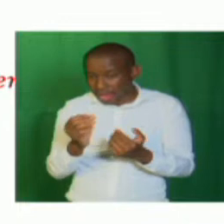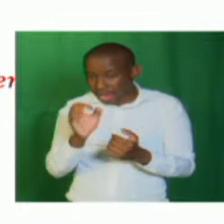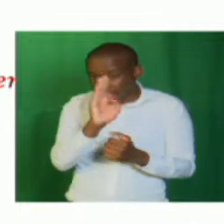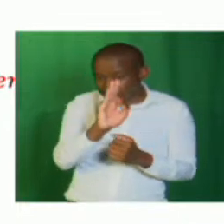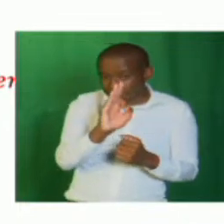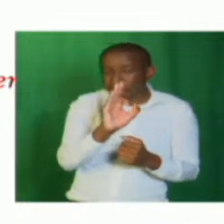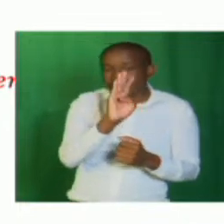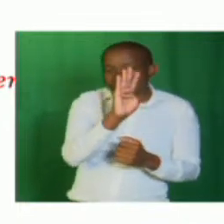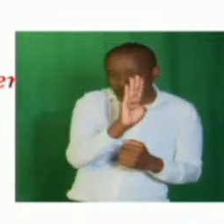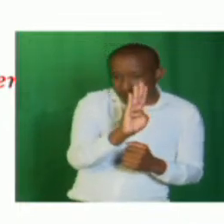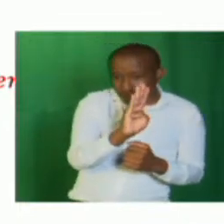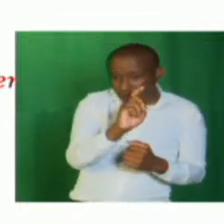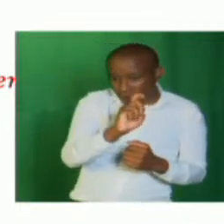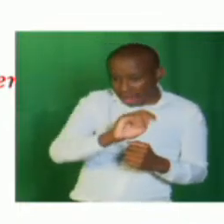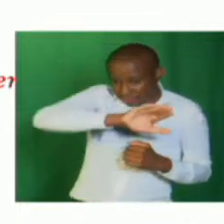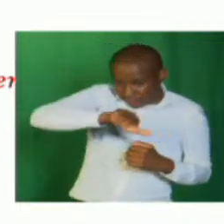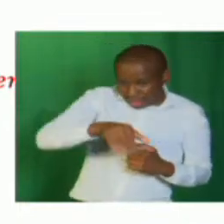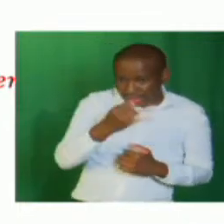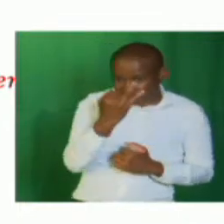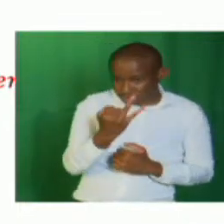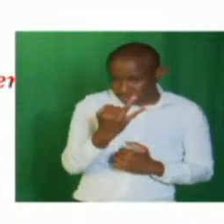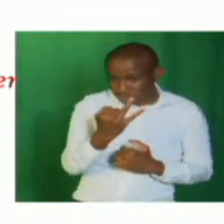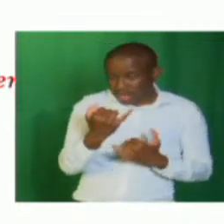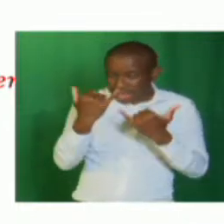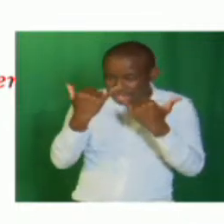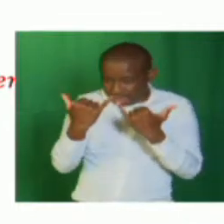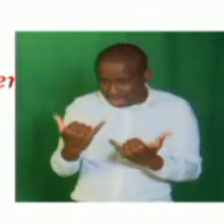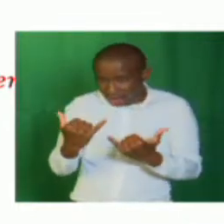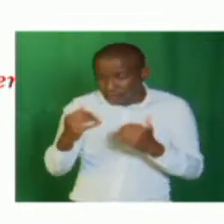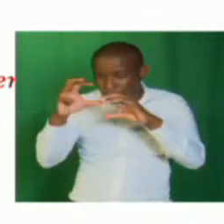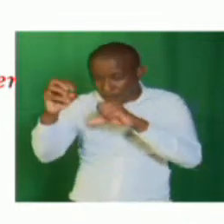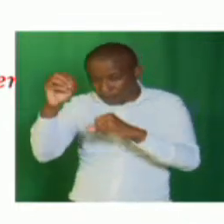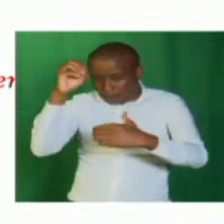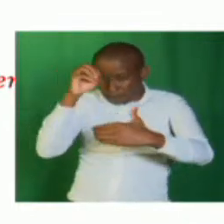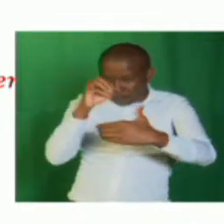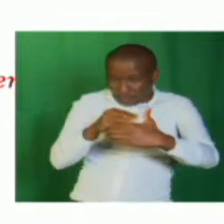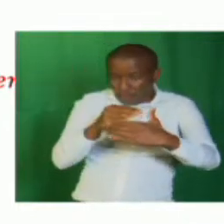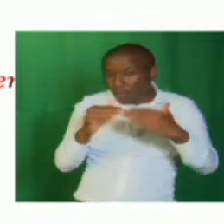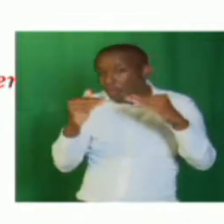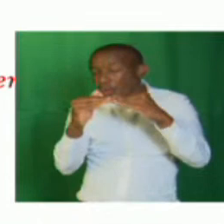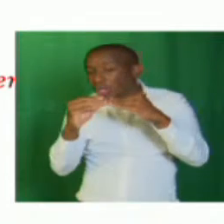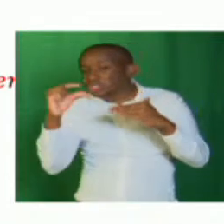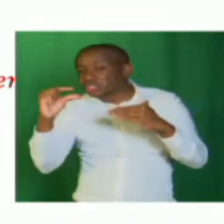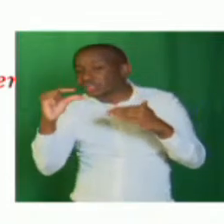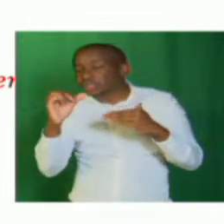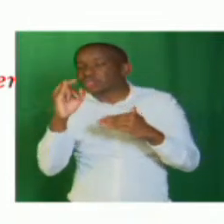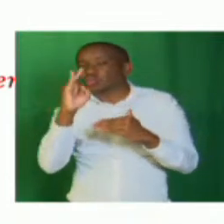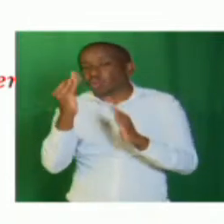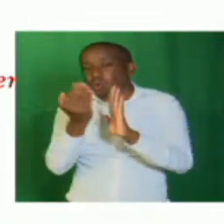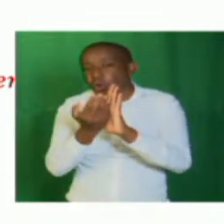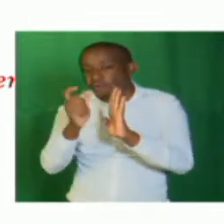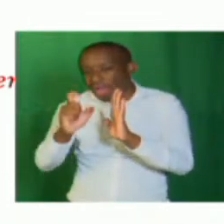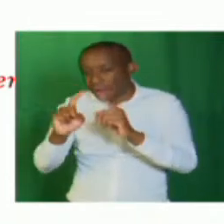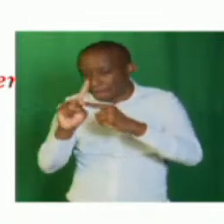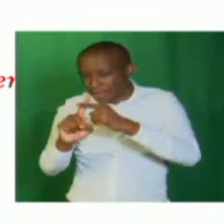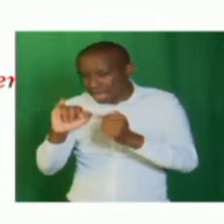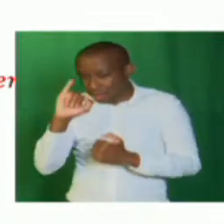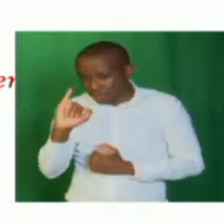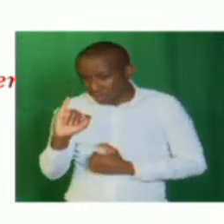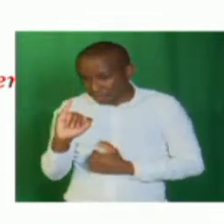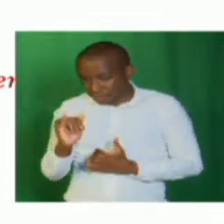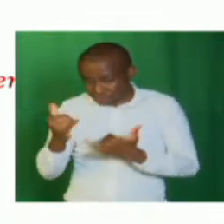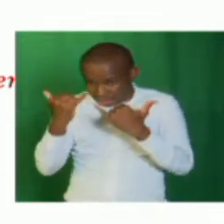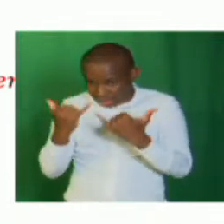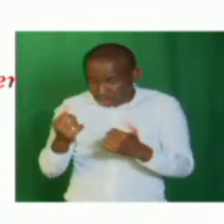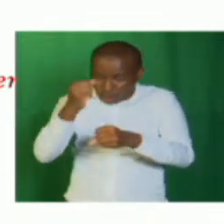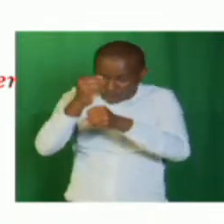4 minus 2. So take that function and equate it to g, which is 2 over x plus 1, and then